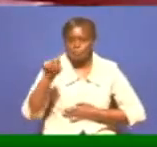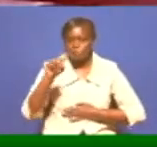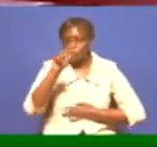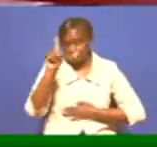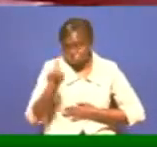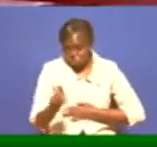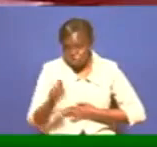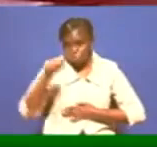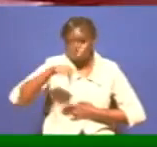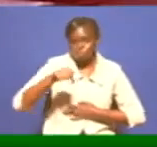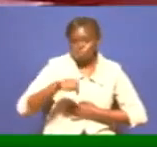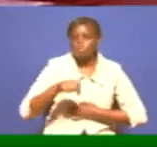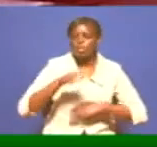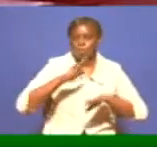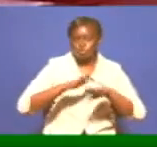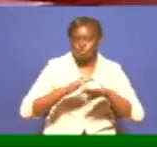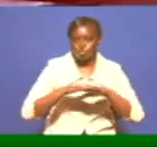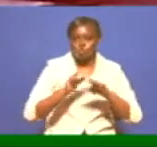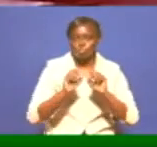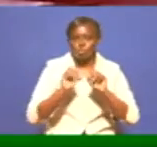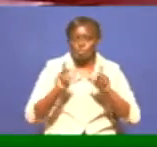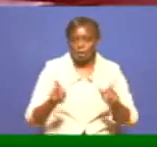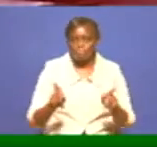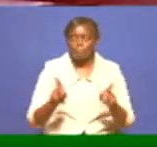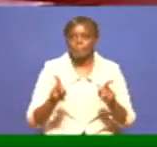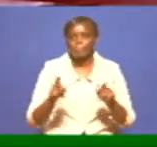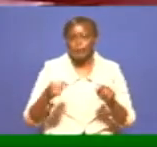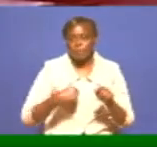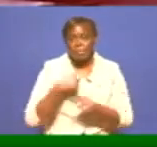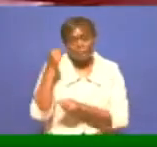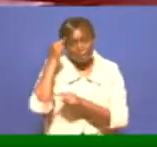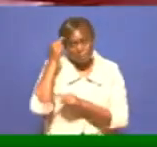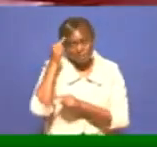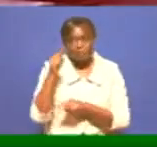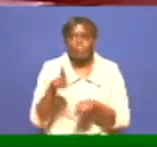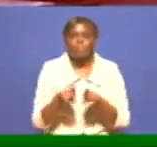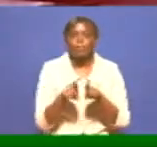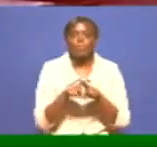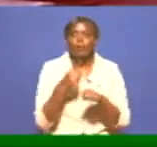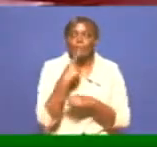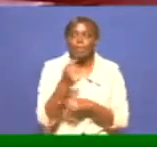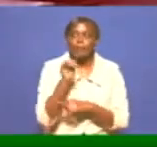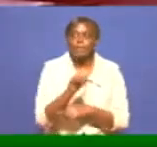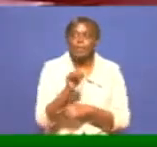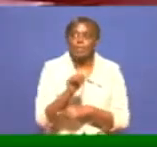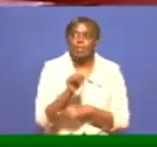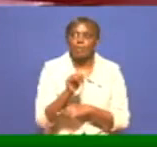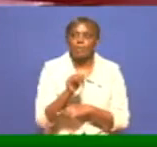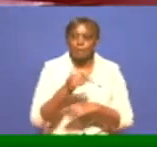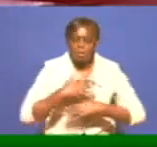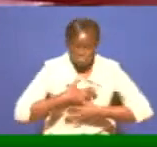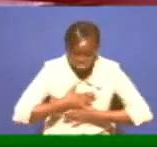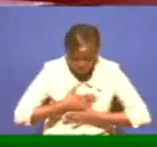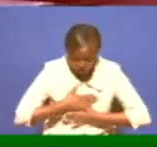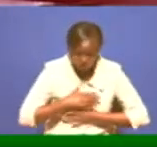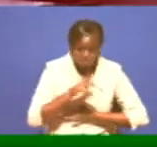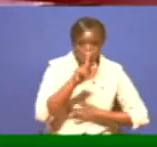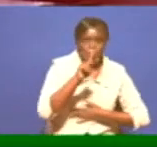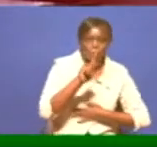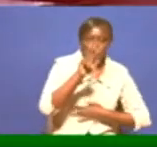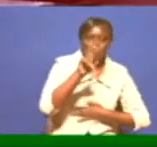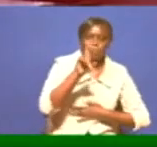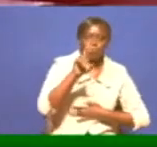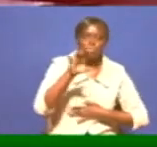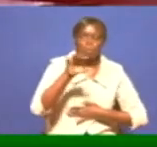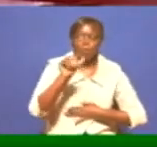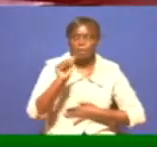today. And I think also I would want to mention that it had been raised by Honorable Kuria for MP Molo,